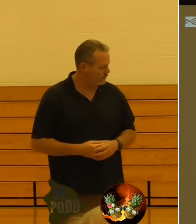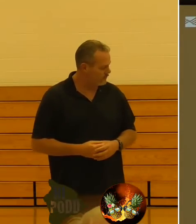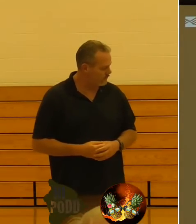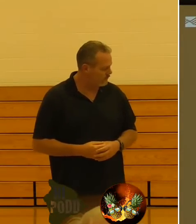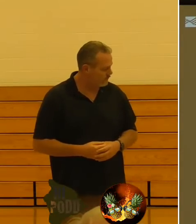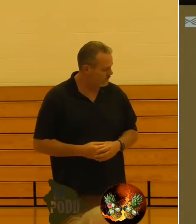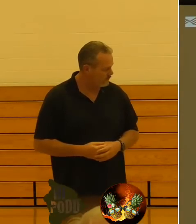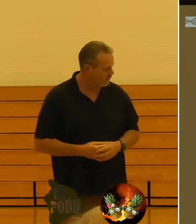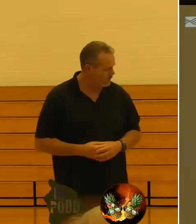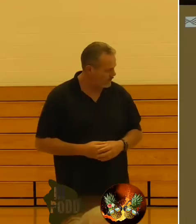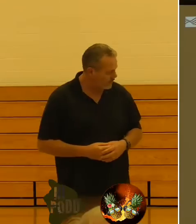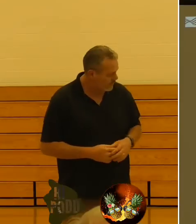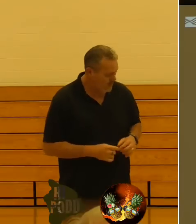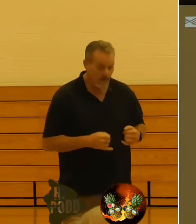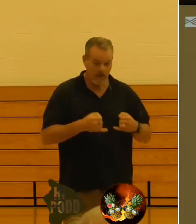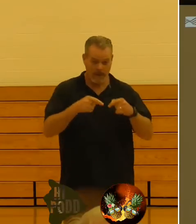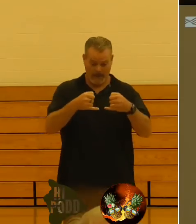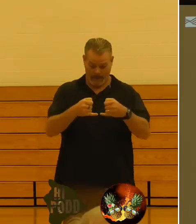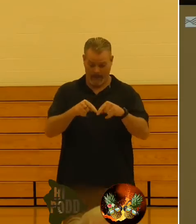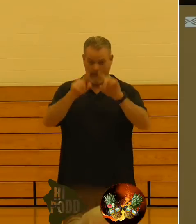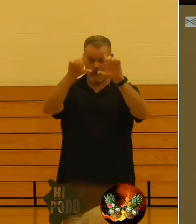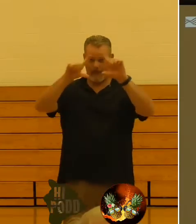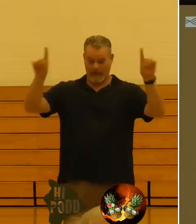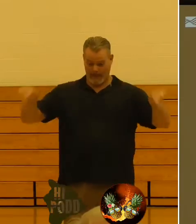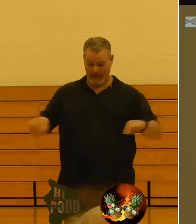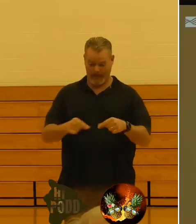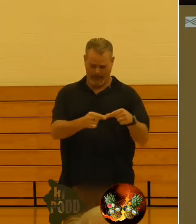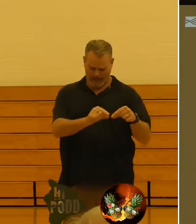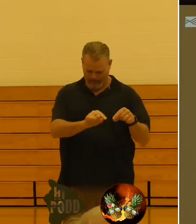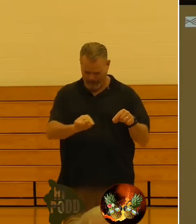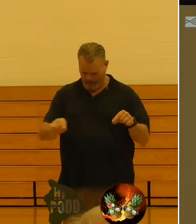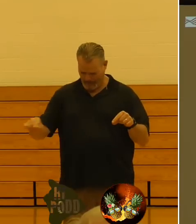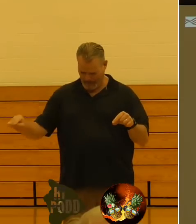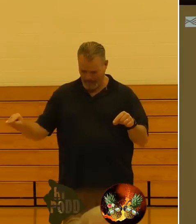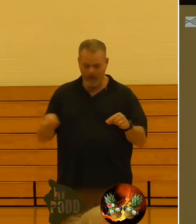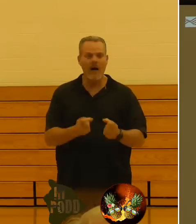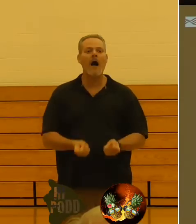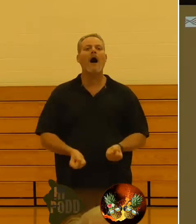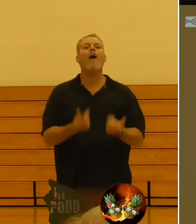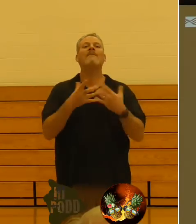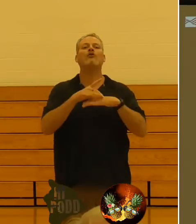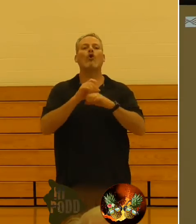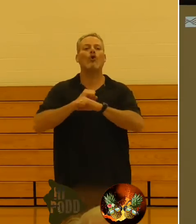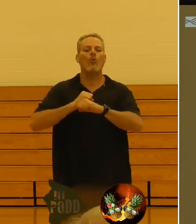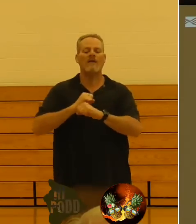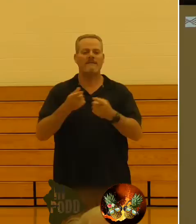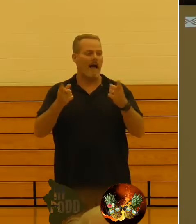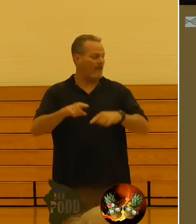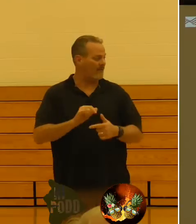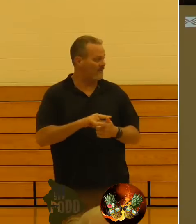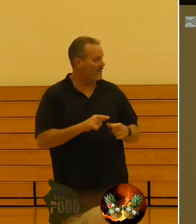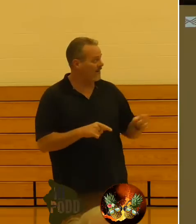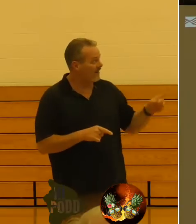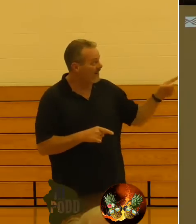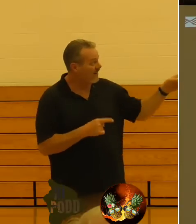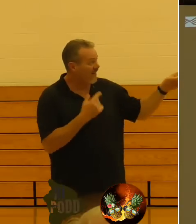we're looking at earthquakes. These are the number of earthquakes that occurred. Shallow is this